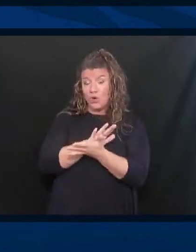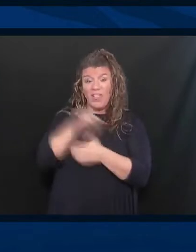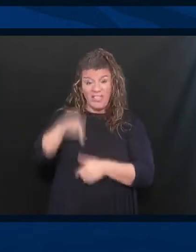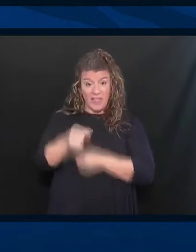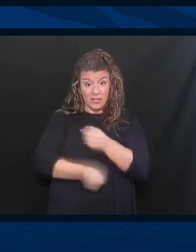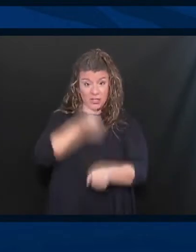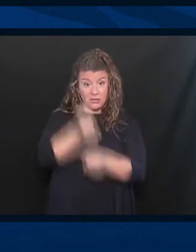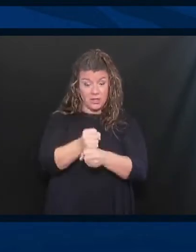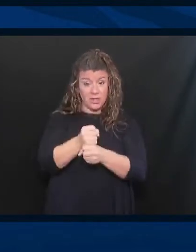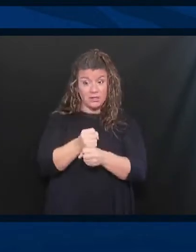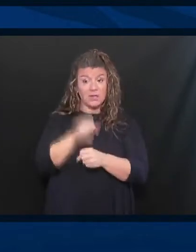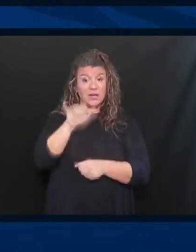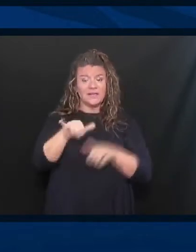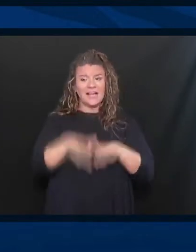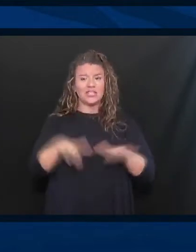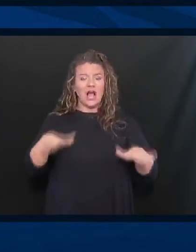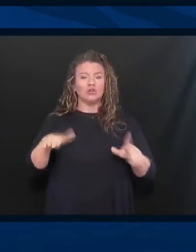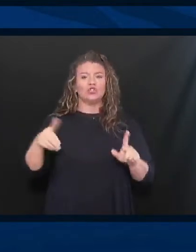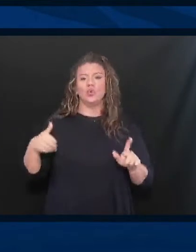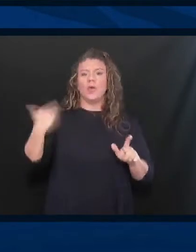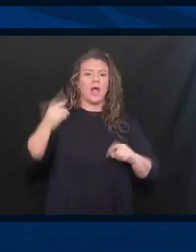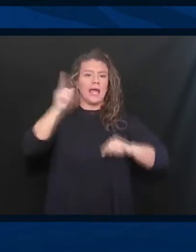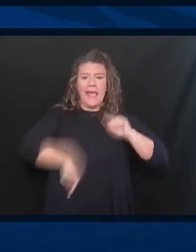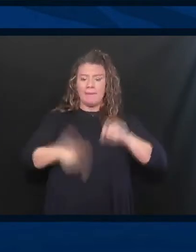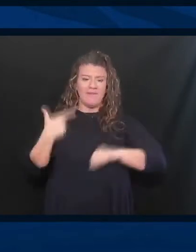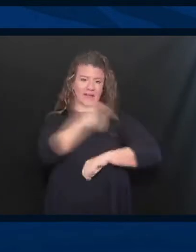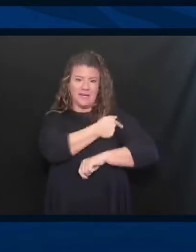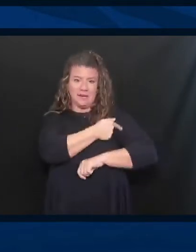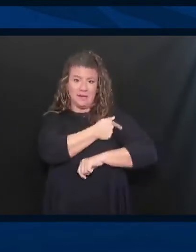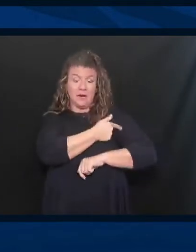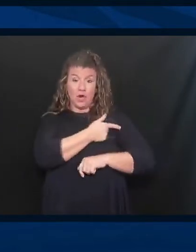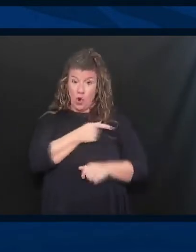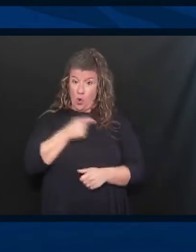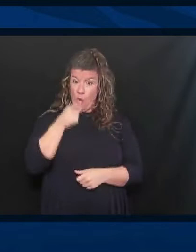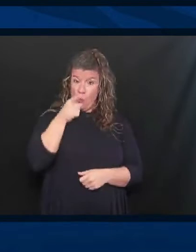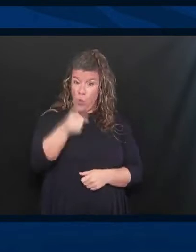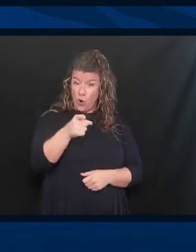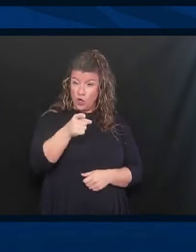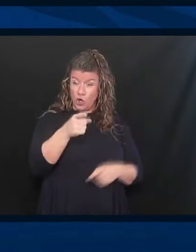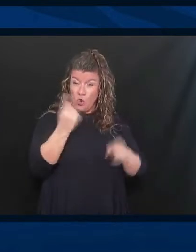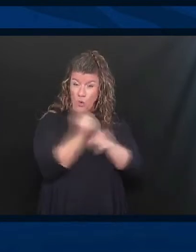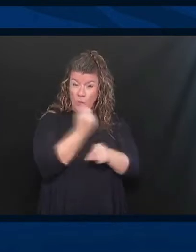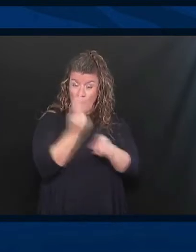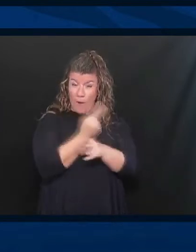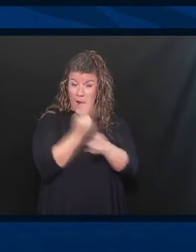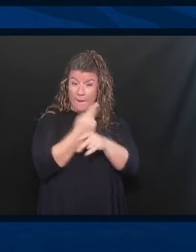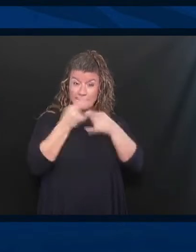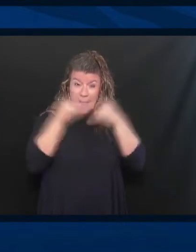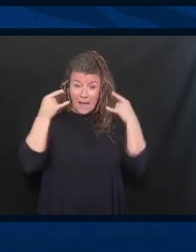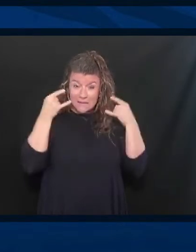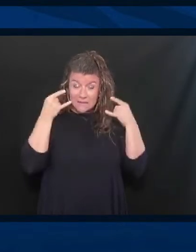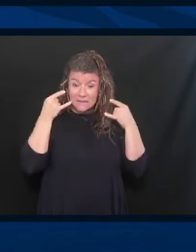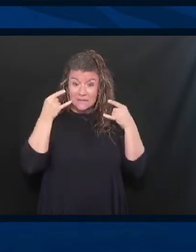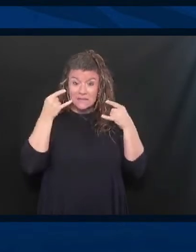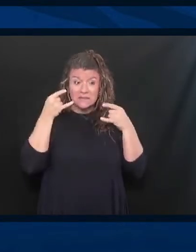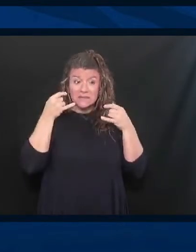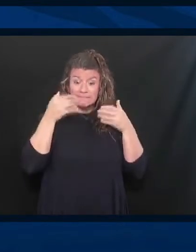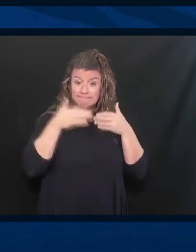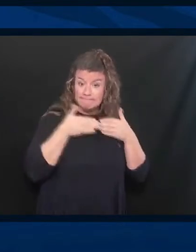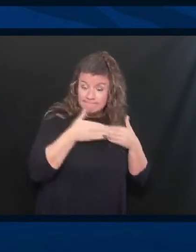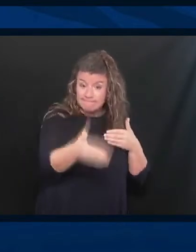year, a child that's too young to be vaccinated, would you put them in a mask? Sending them back to school,